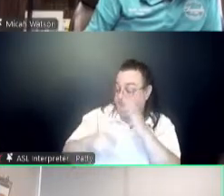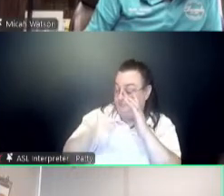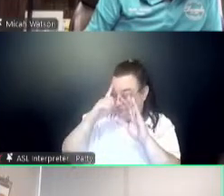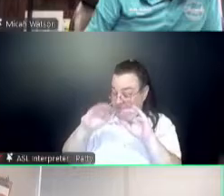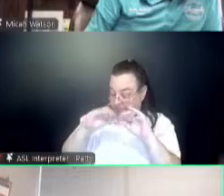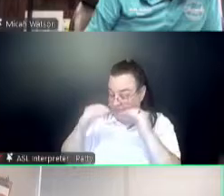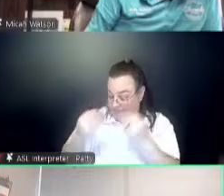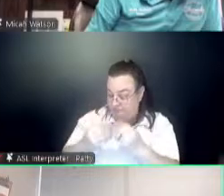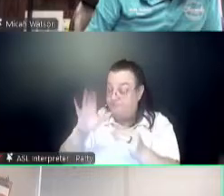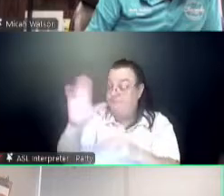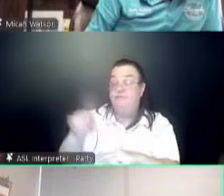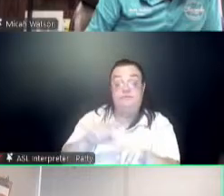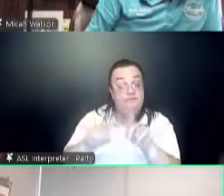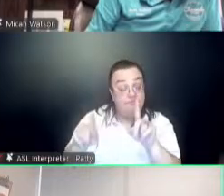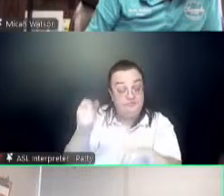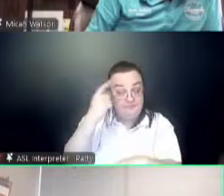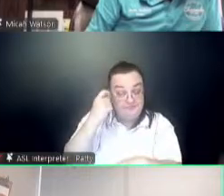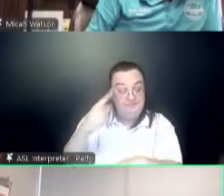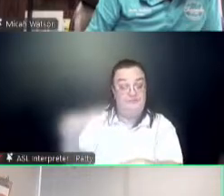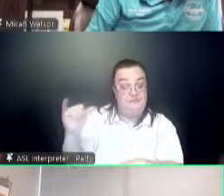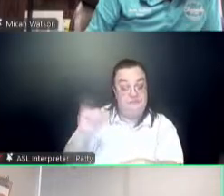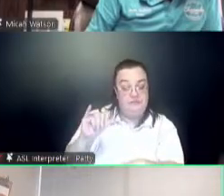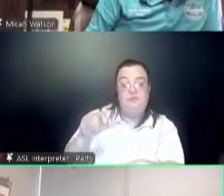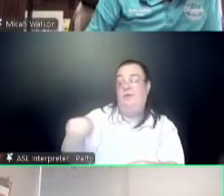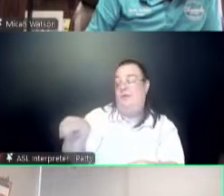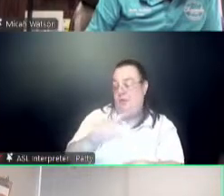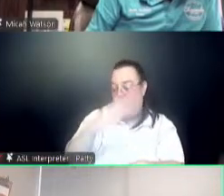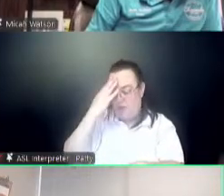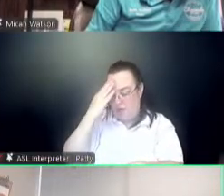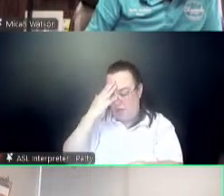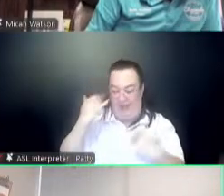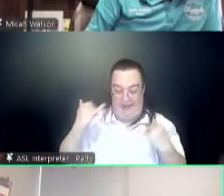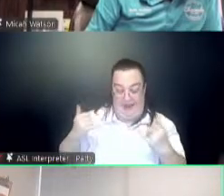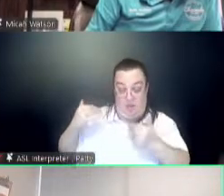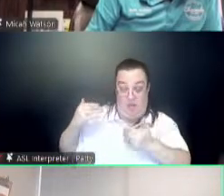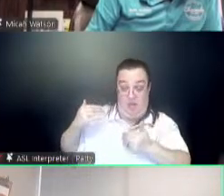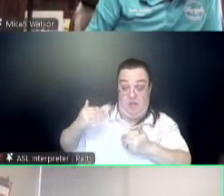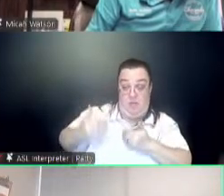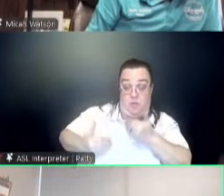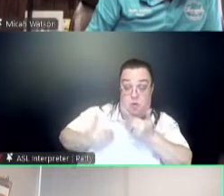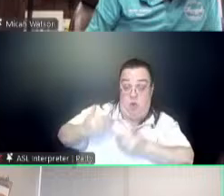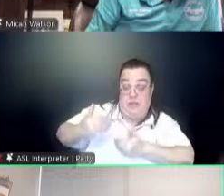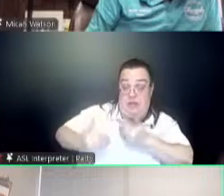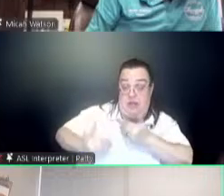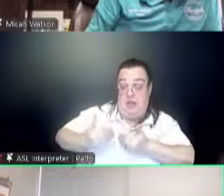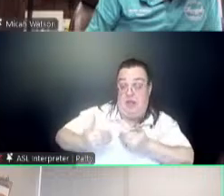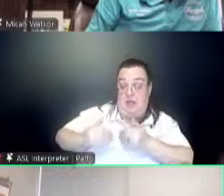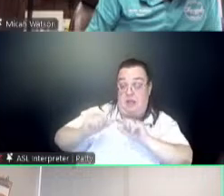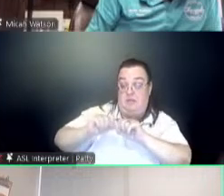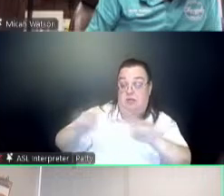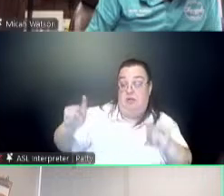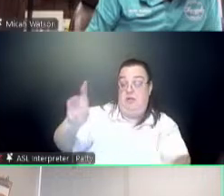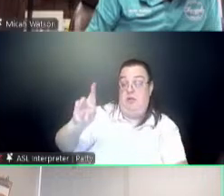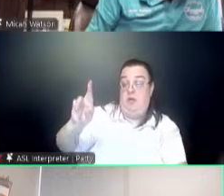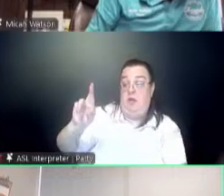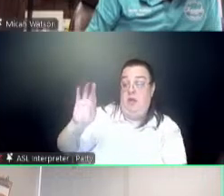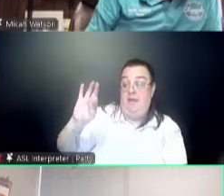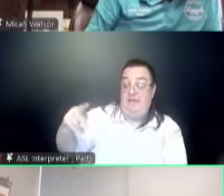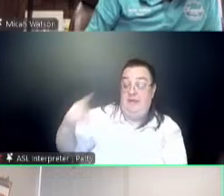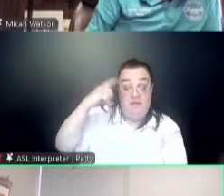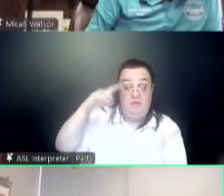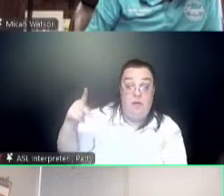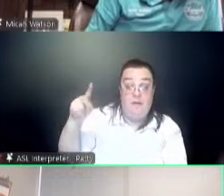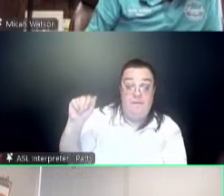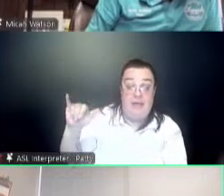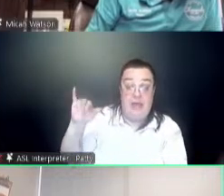also, as you all know, we're in the process of putting out an RFP for payroll, and